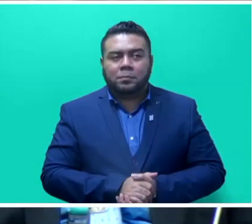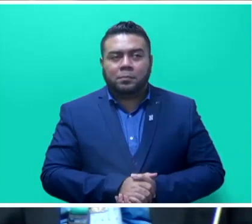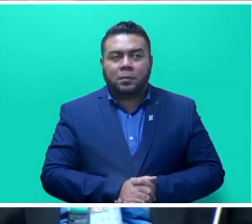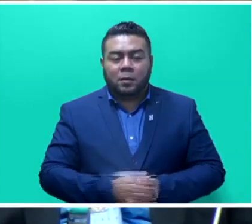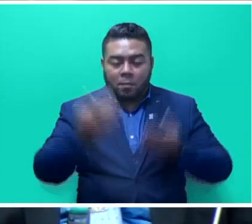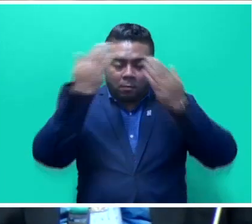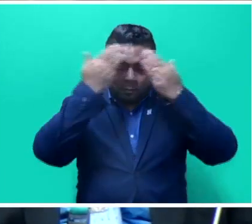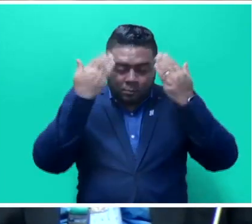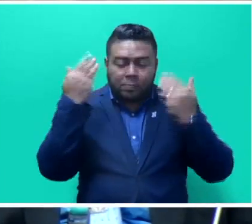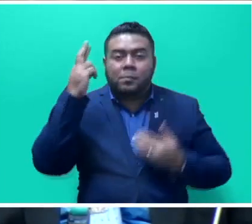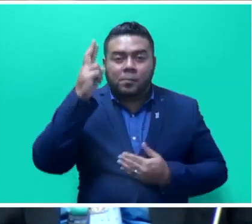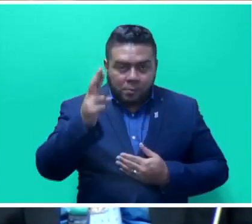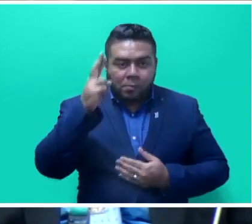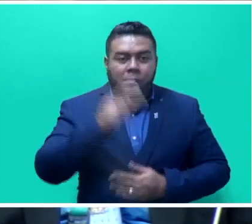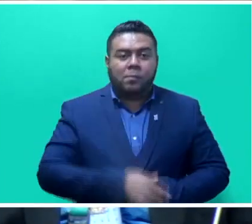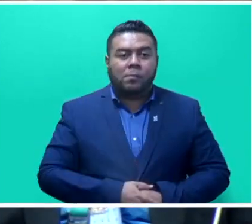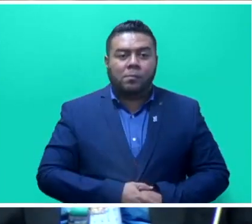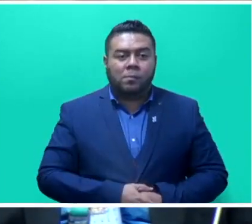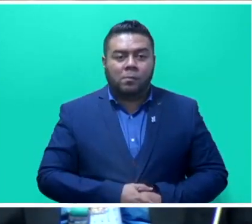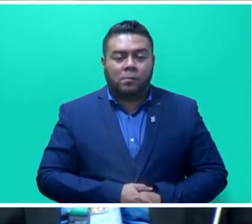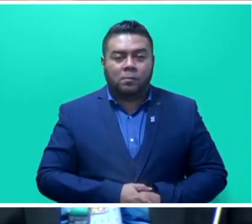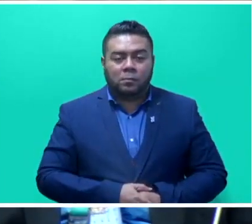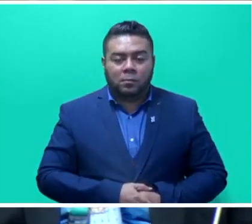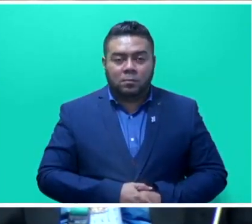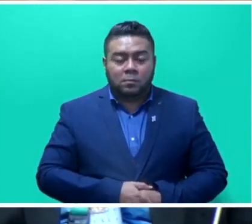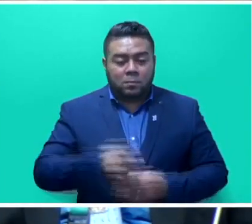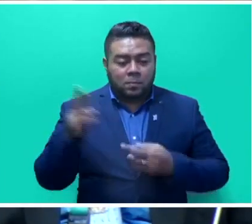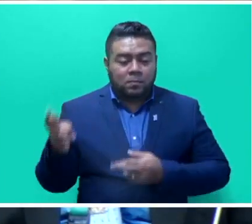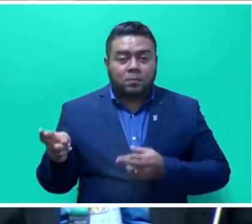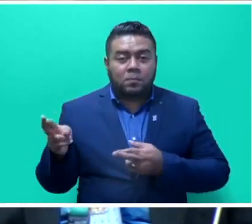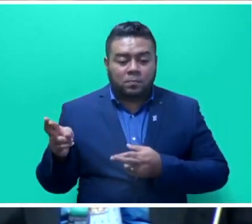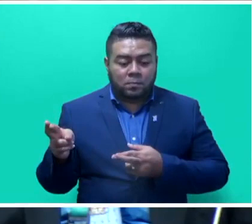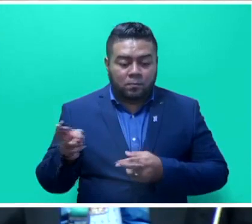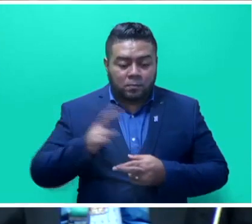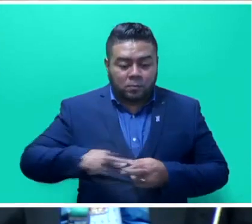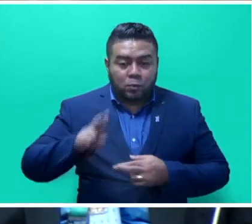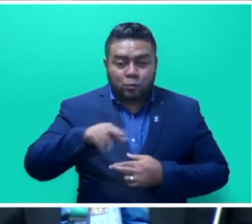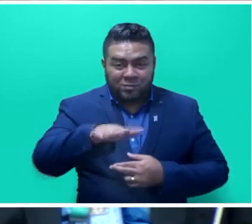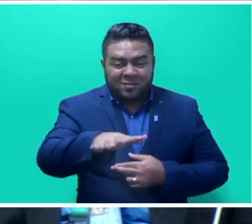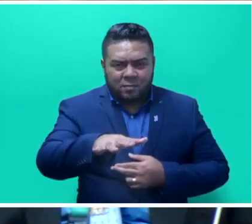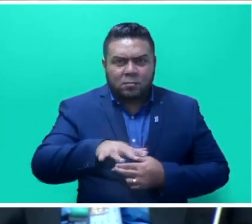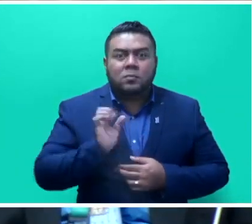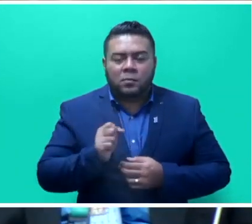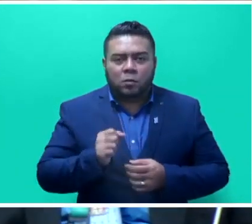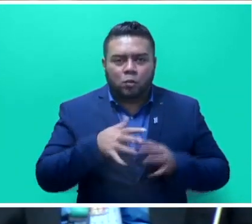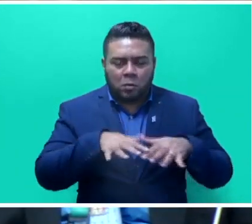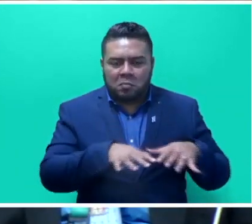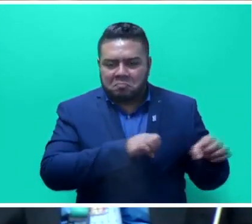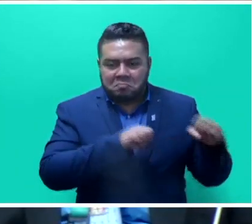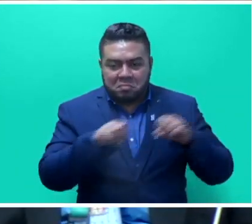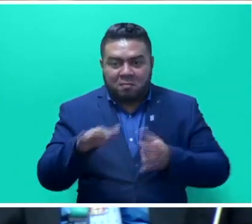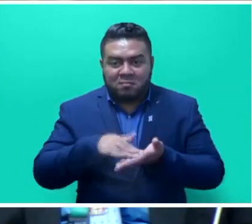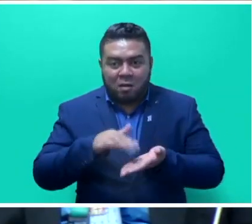Mr. Speaker, sir, the rural to urban migration, urbanization, is one of the primary reasons for the